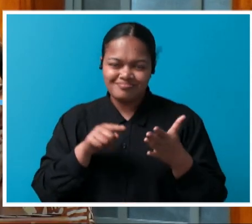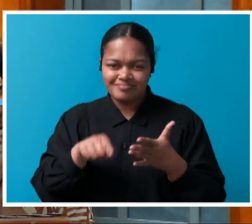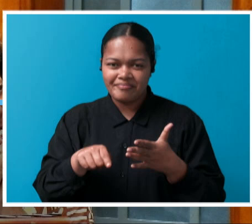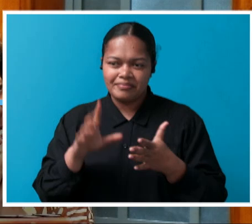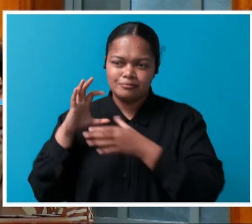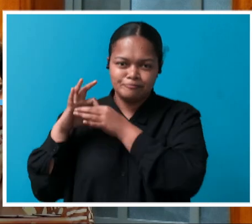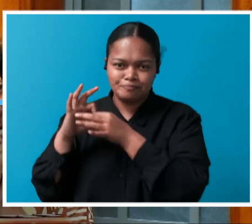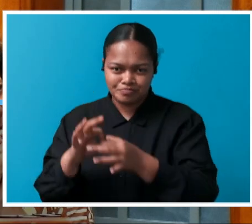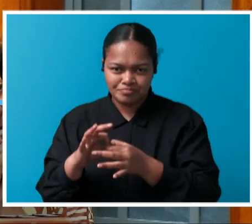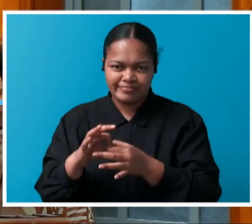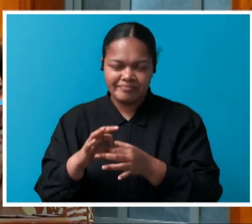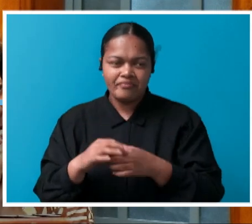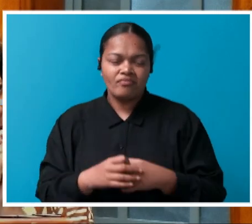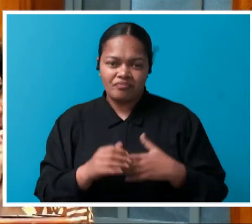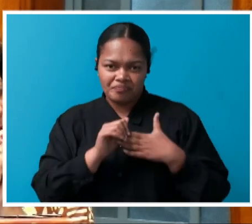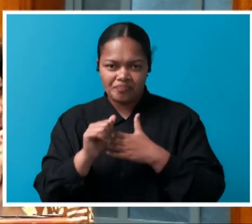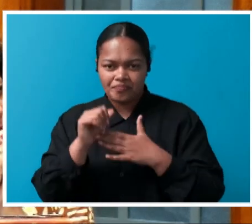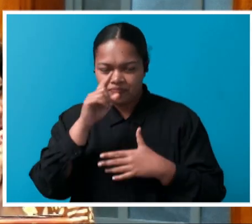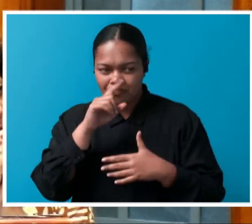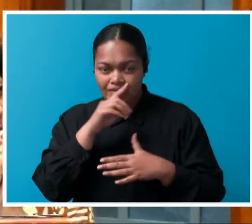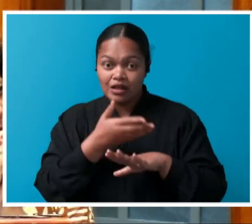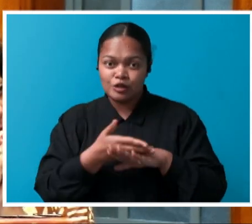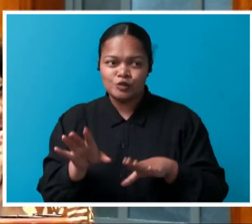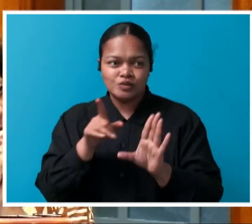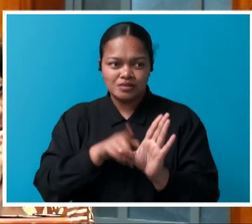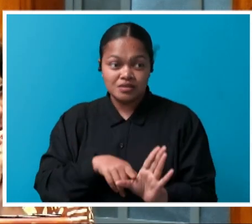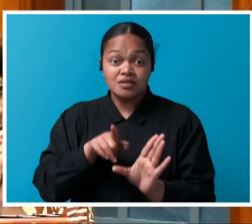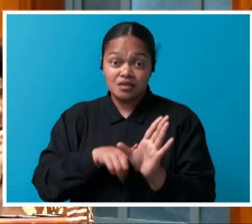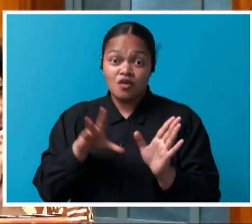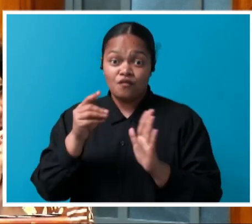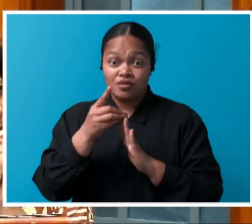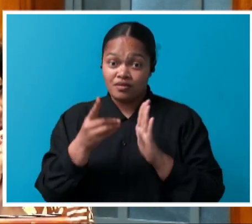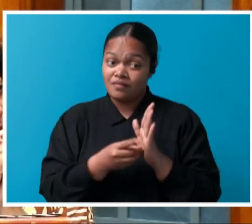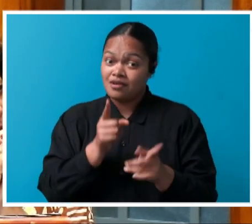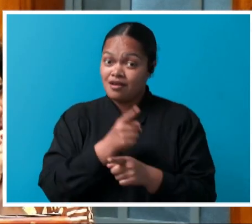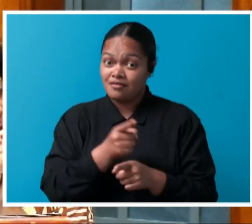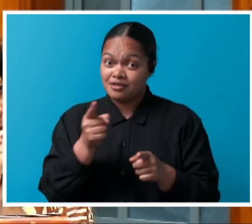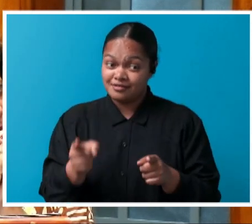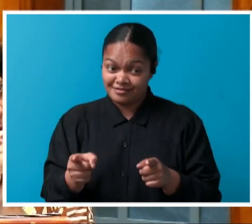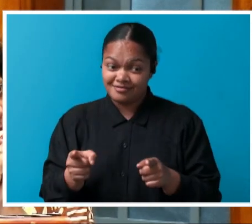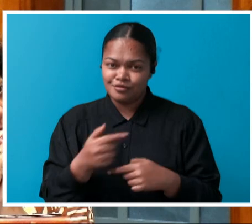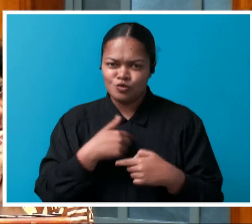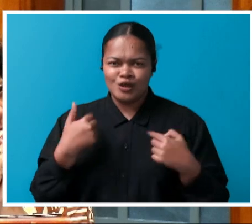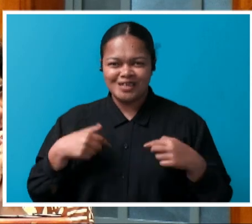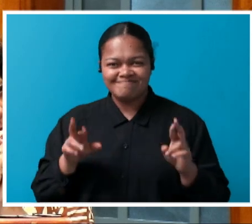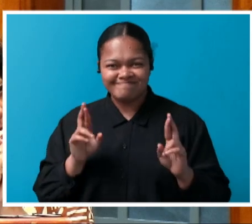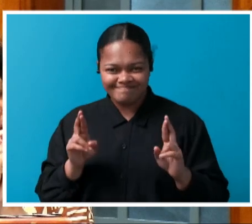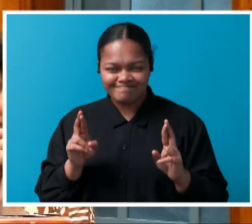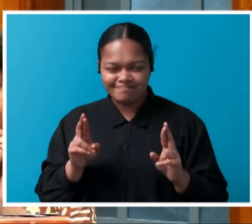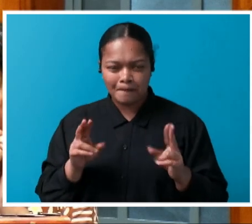process, leading our people into a new era, an era of democratic governance, where we hope to deliver